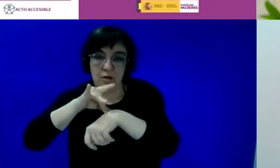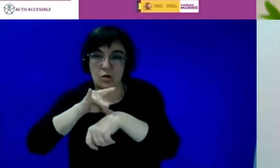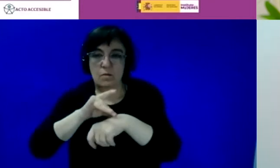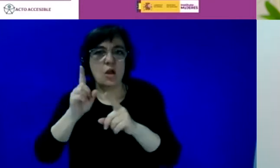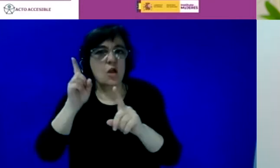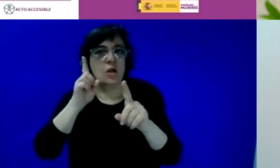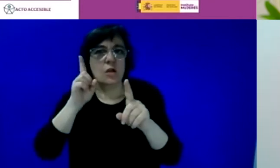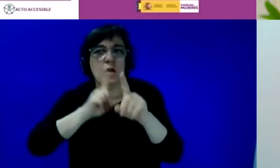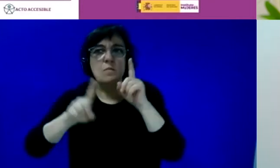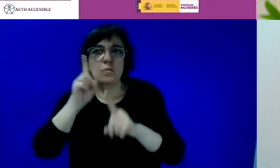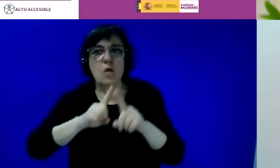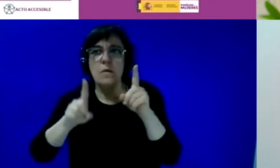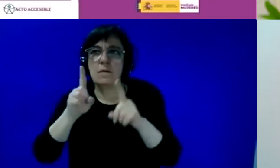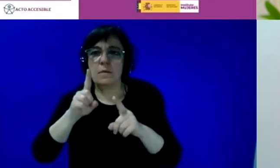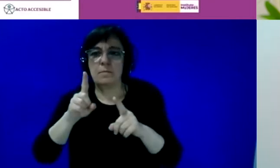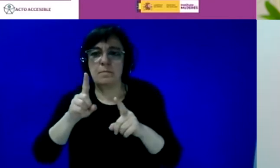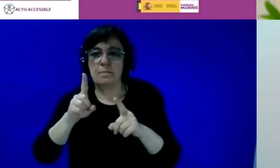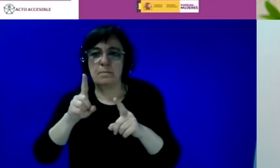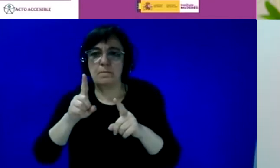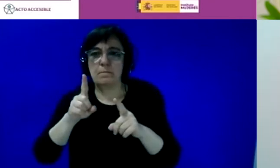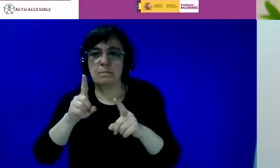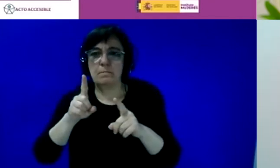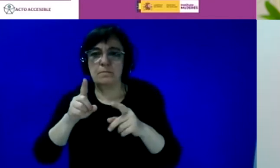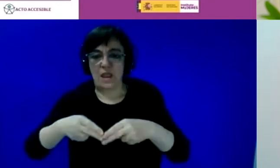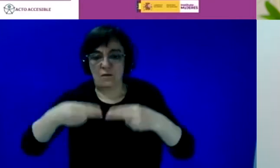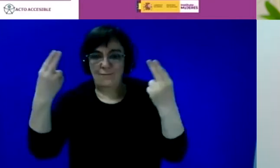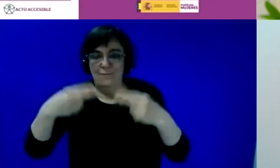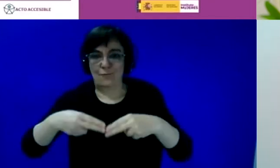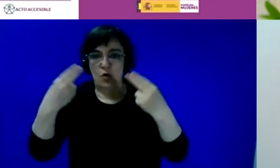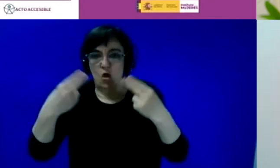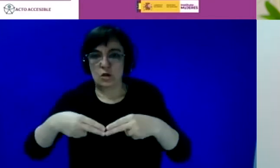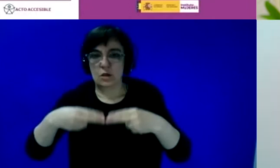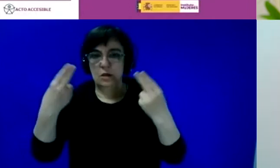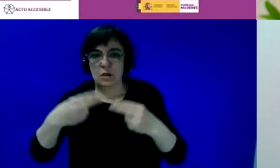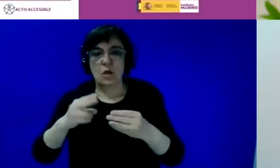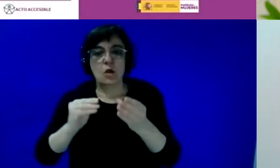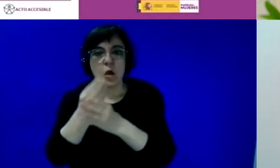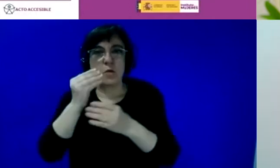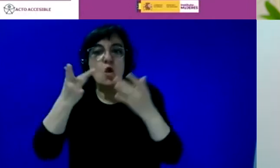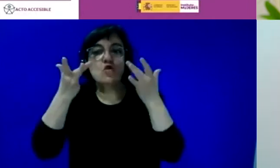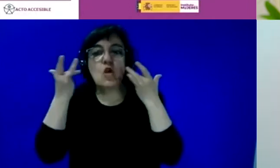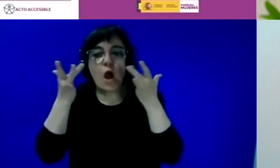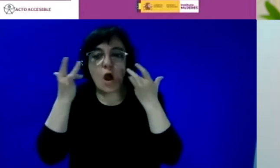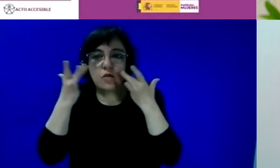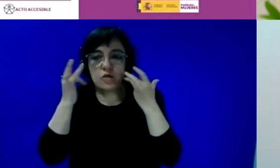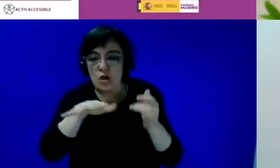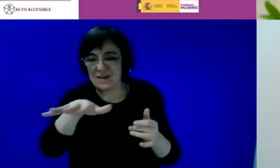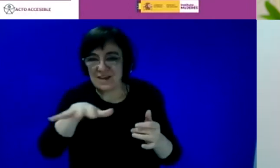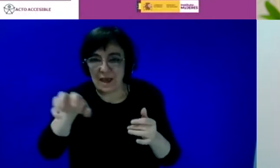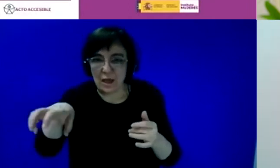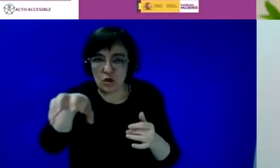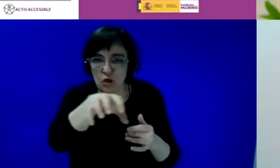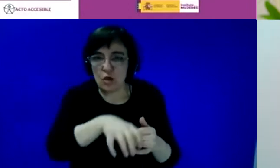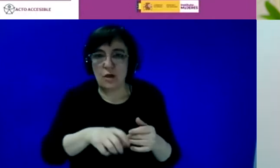sanitary pad, the possibility to have an accessible sanitary place where you can,